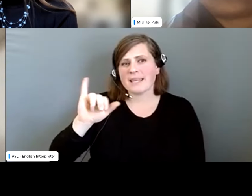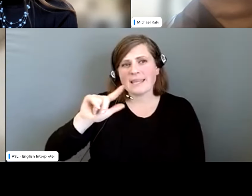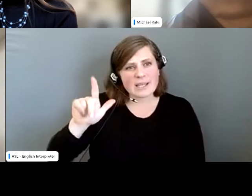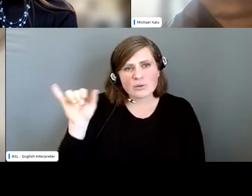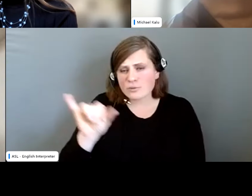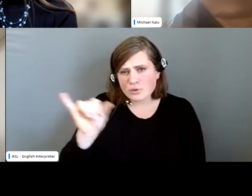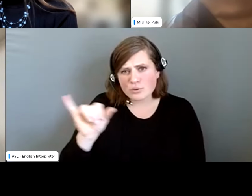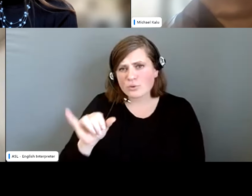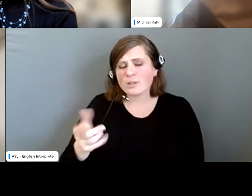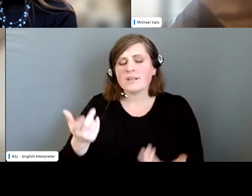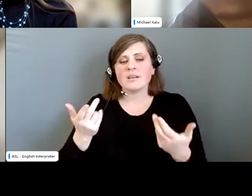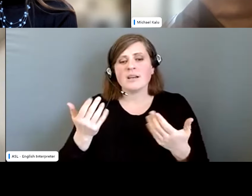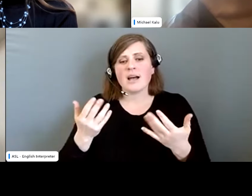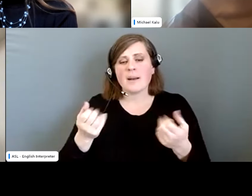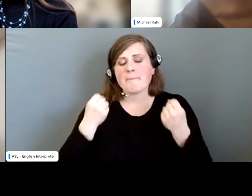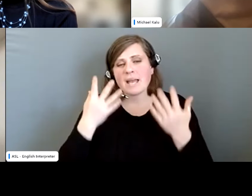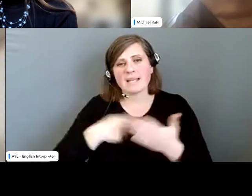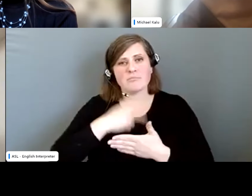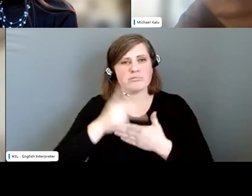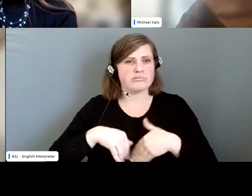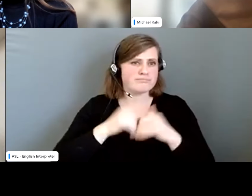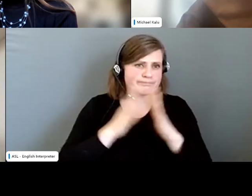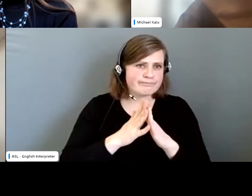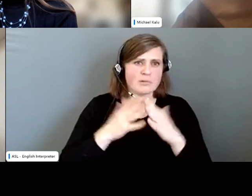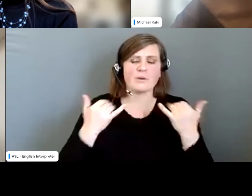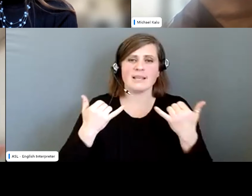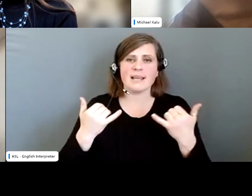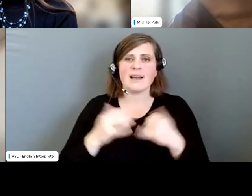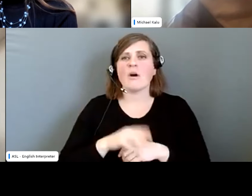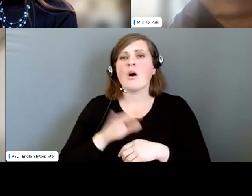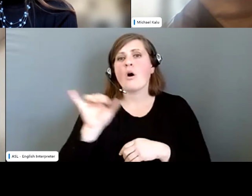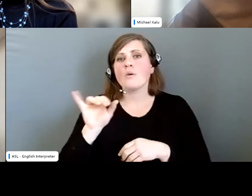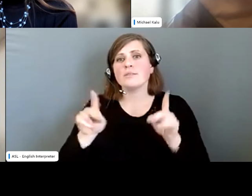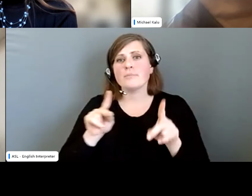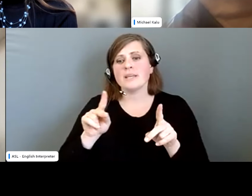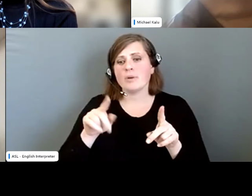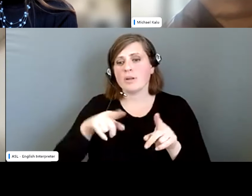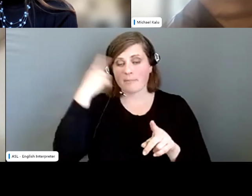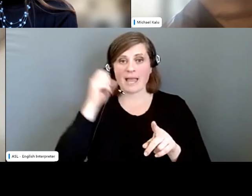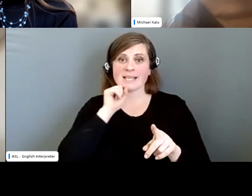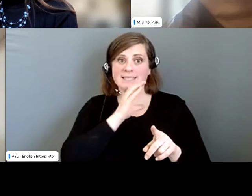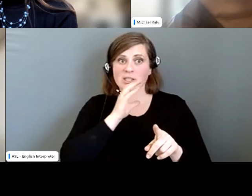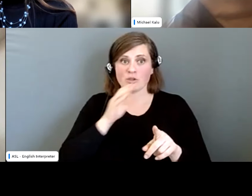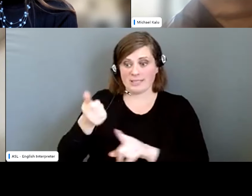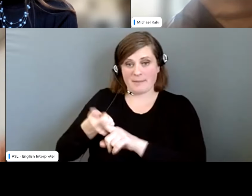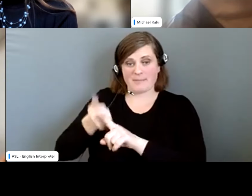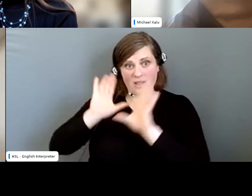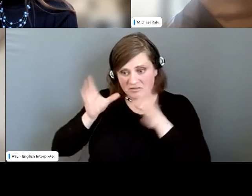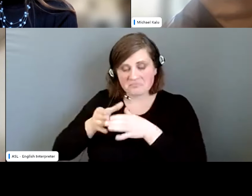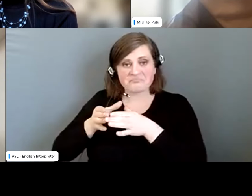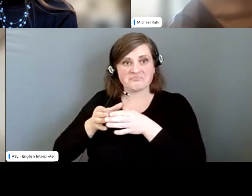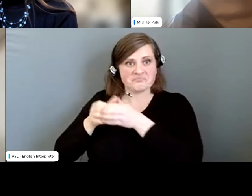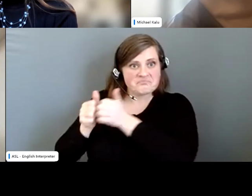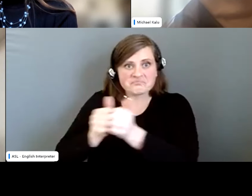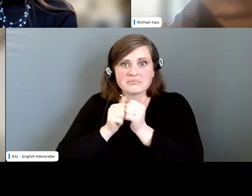lot of programs going on. And what people have also done, Black seniors on their own have also come together to kind